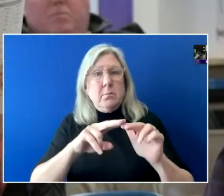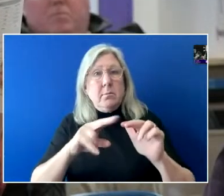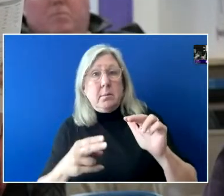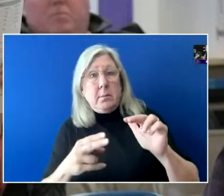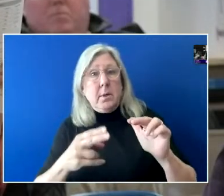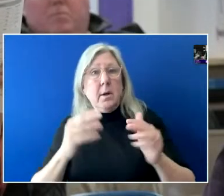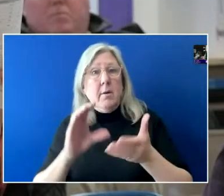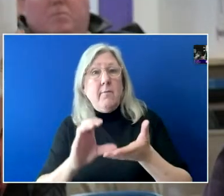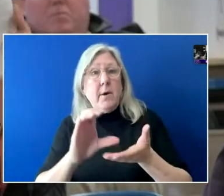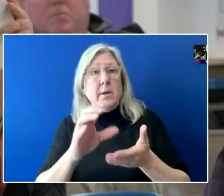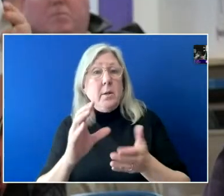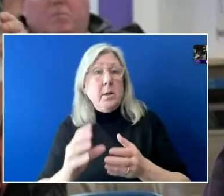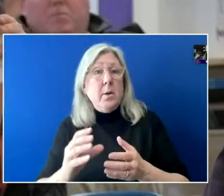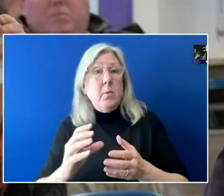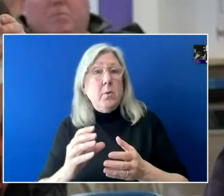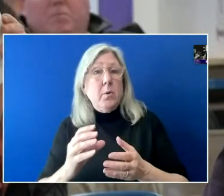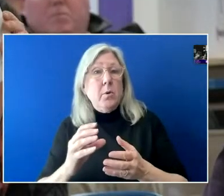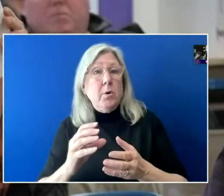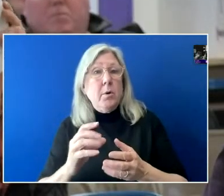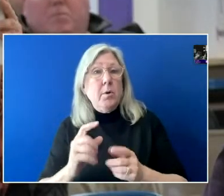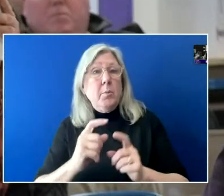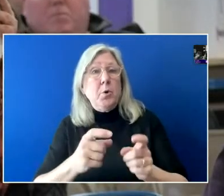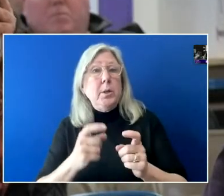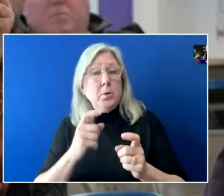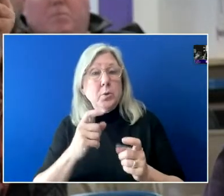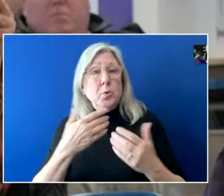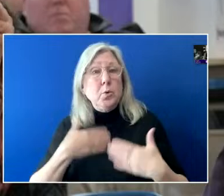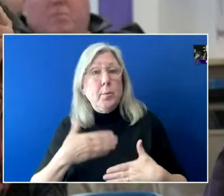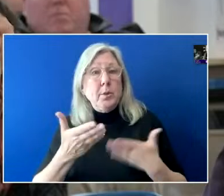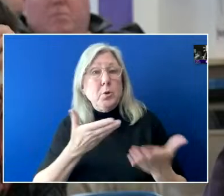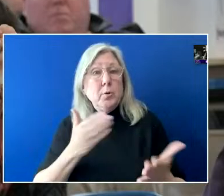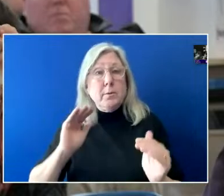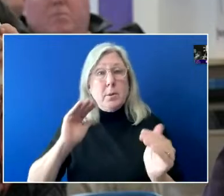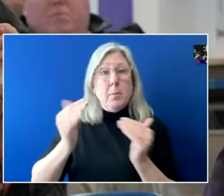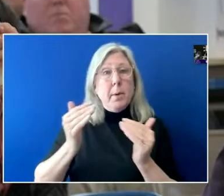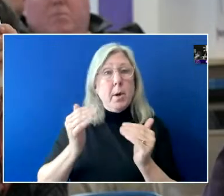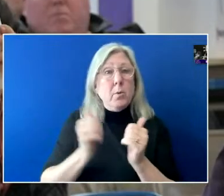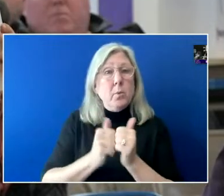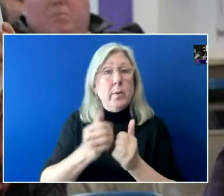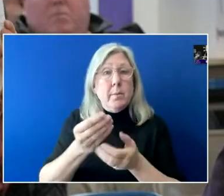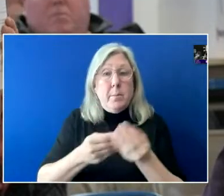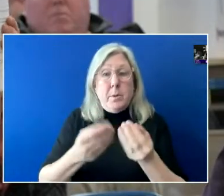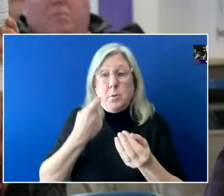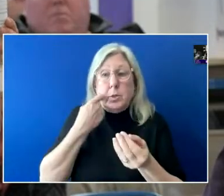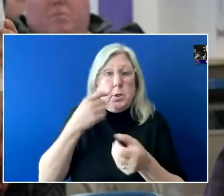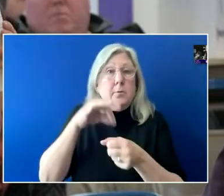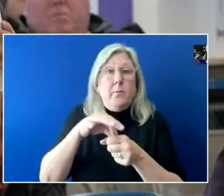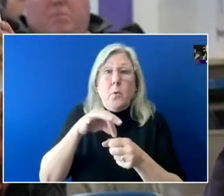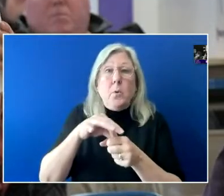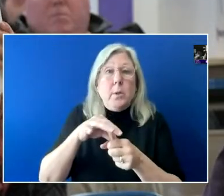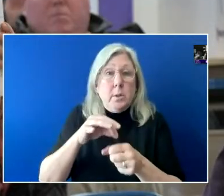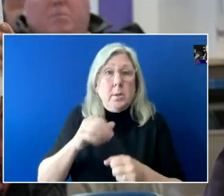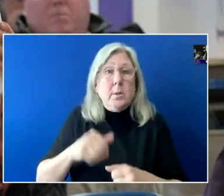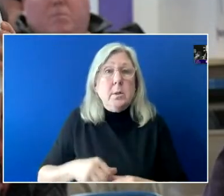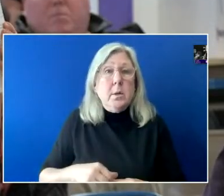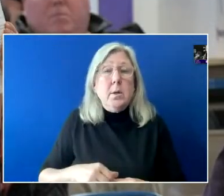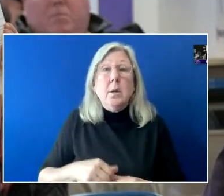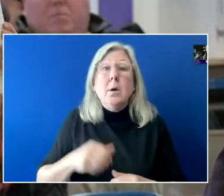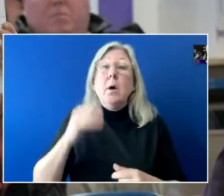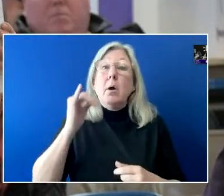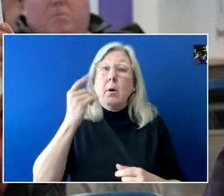putting into Human Services compared with um the the budget that we just voted on so for that